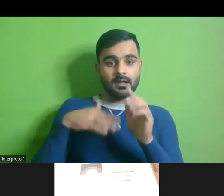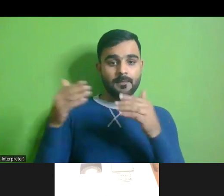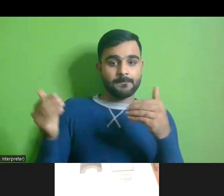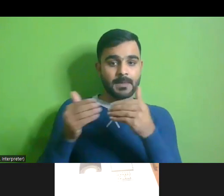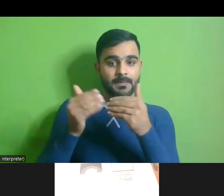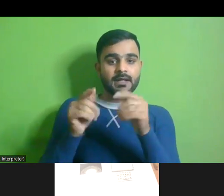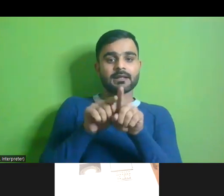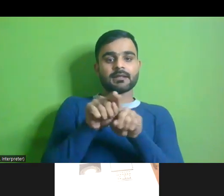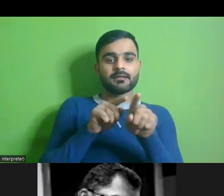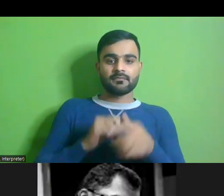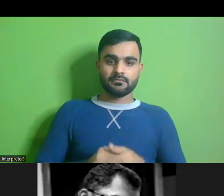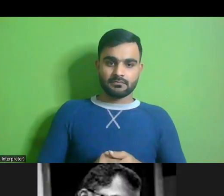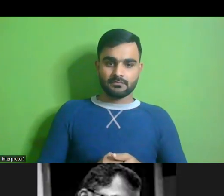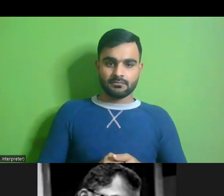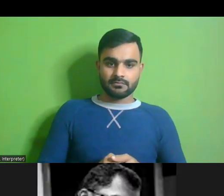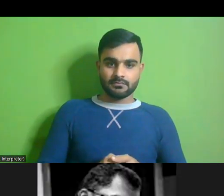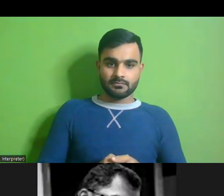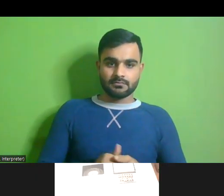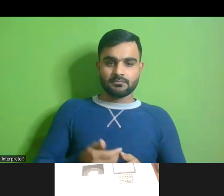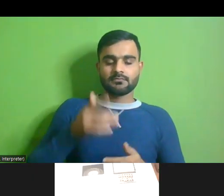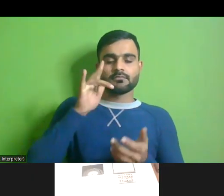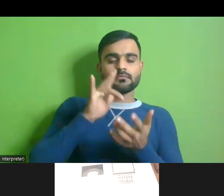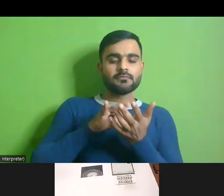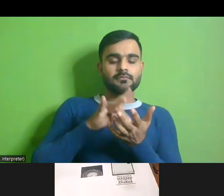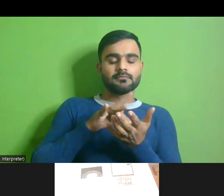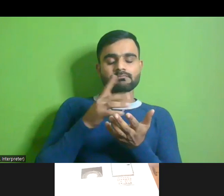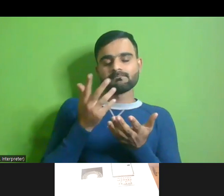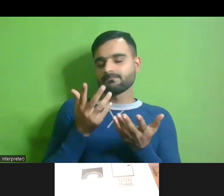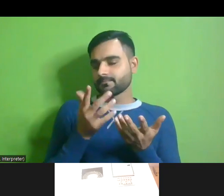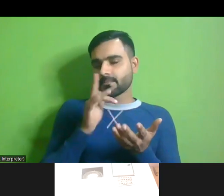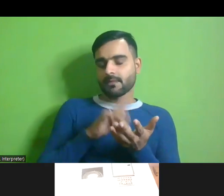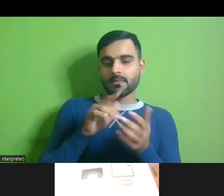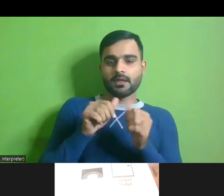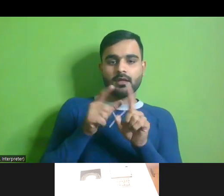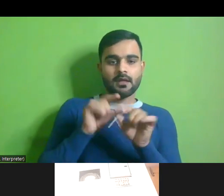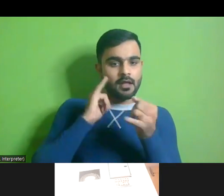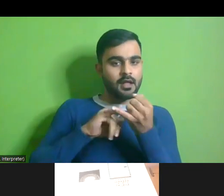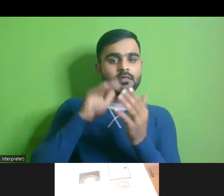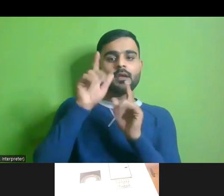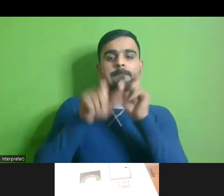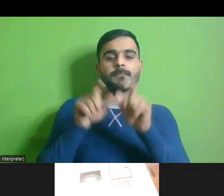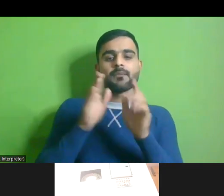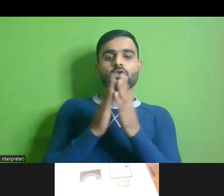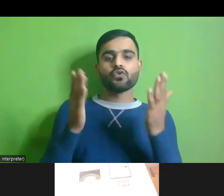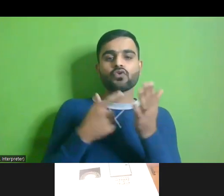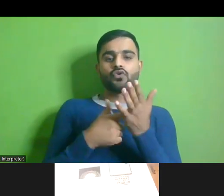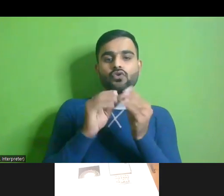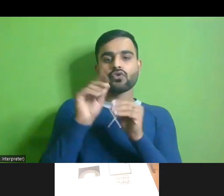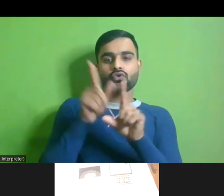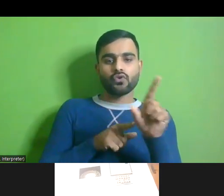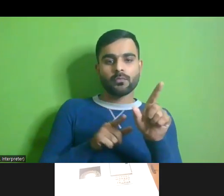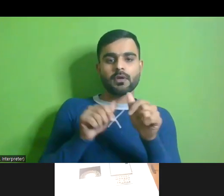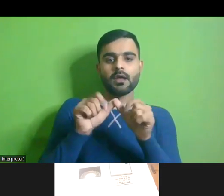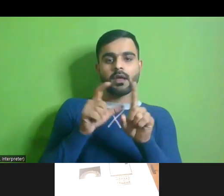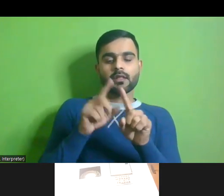for example, there is you know, an Adivasi publisher called Ruby Hembron, who runs